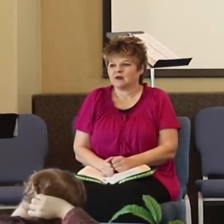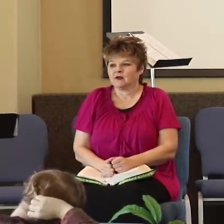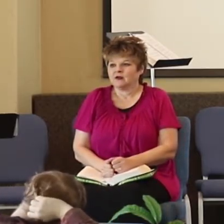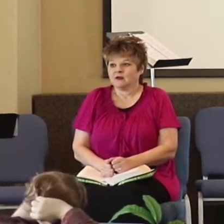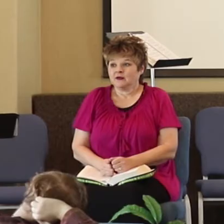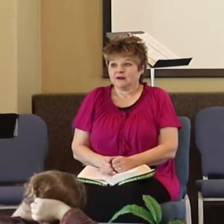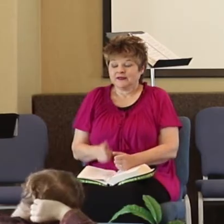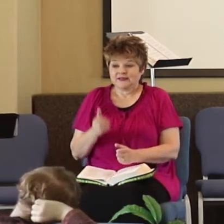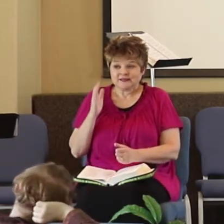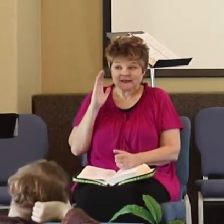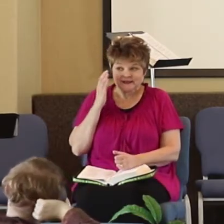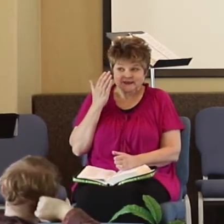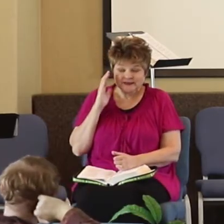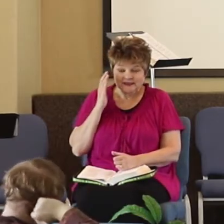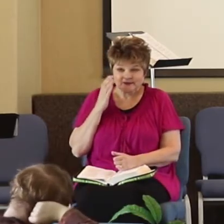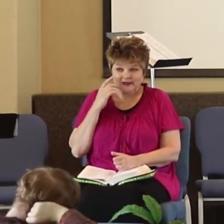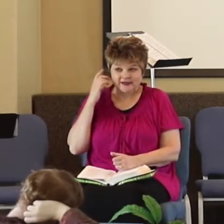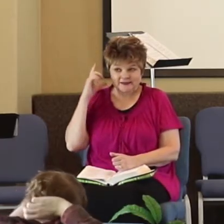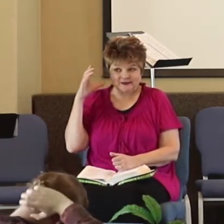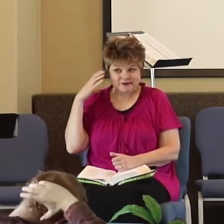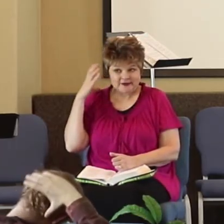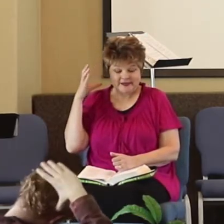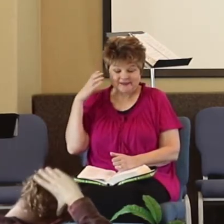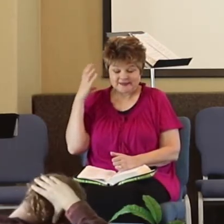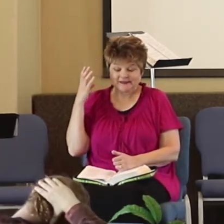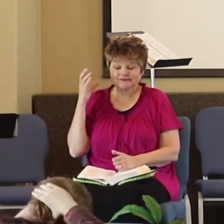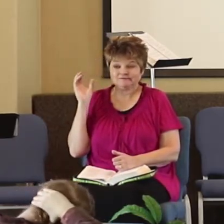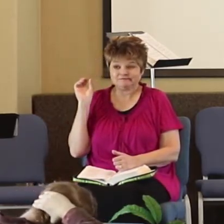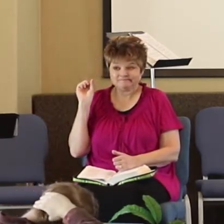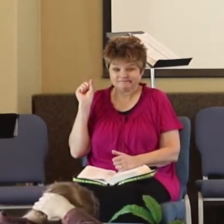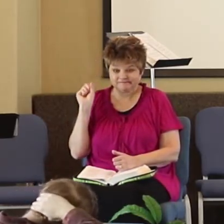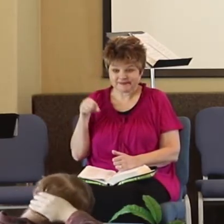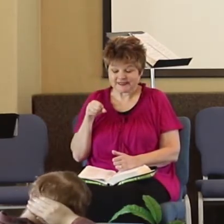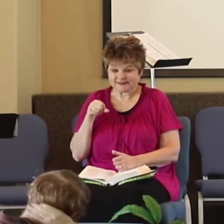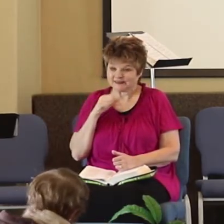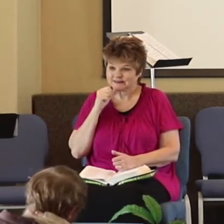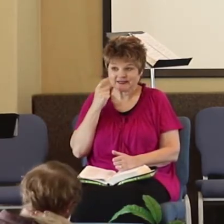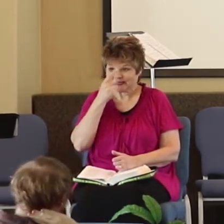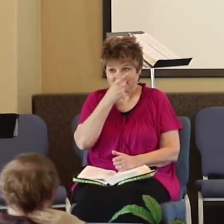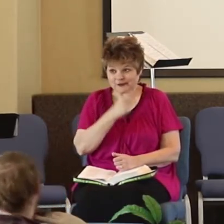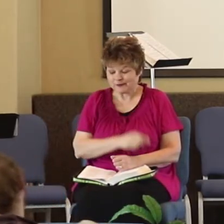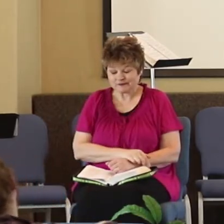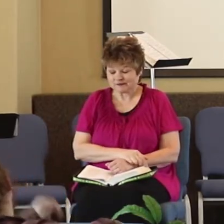Does it look like it's crazy? Well, it's not to him.